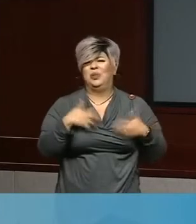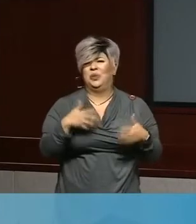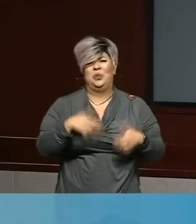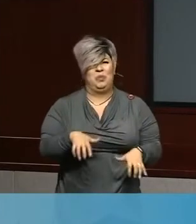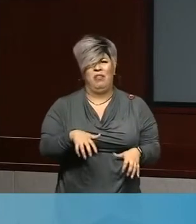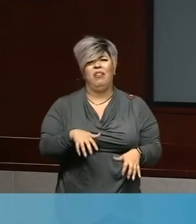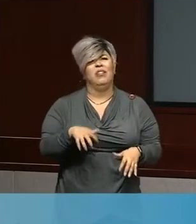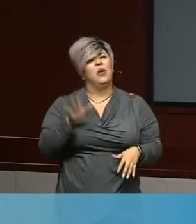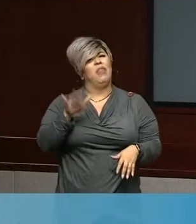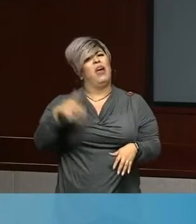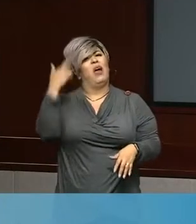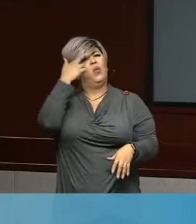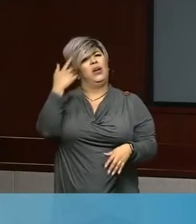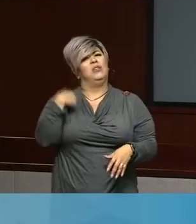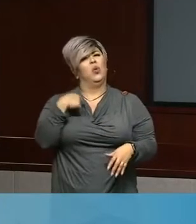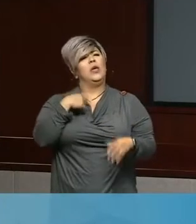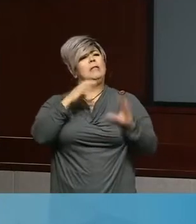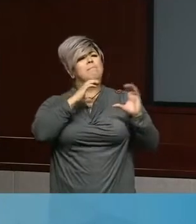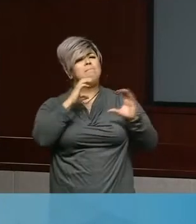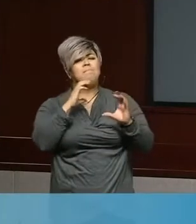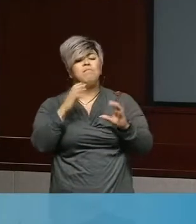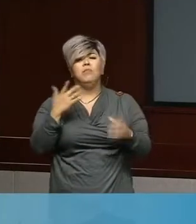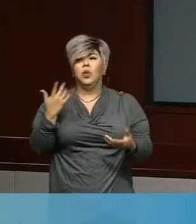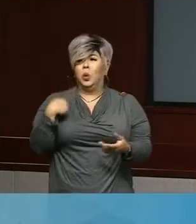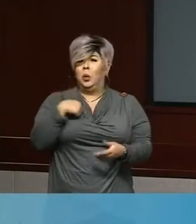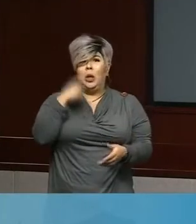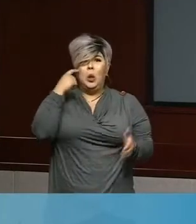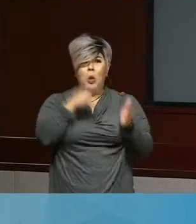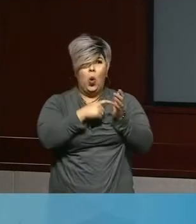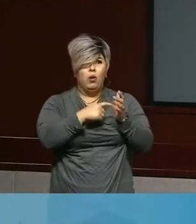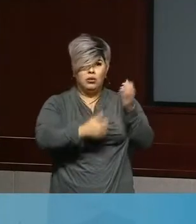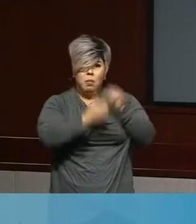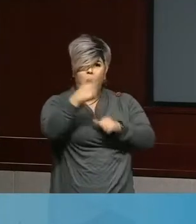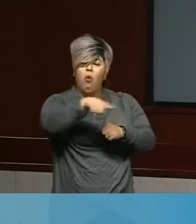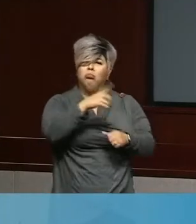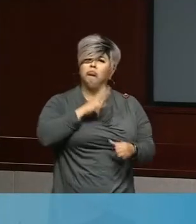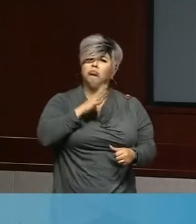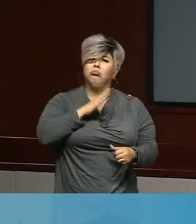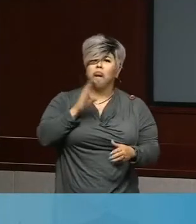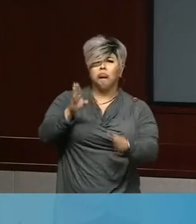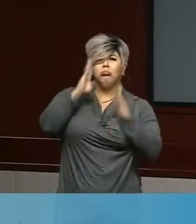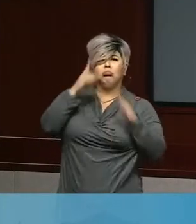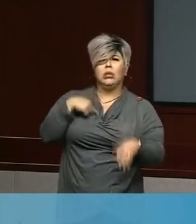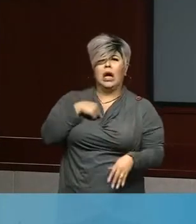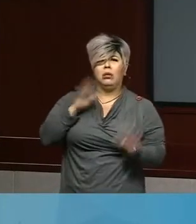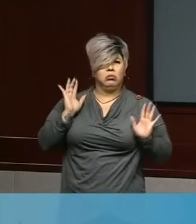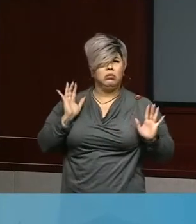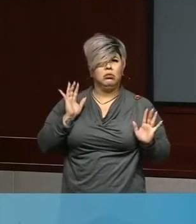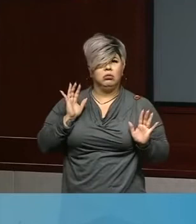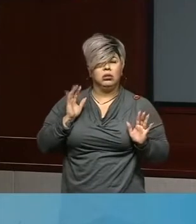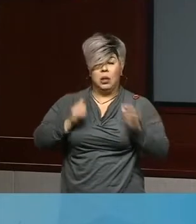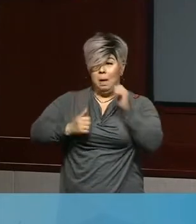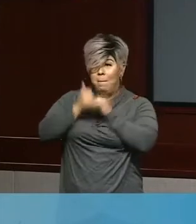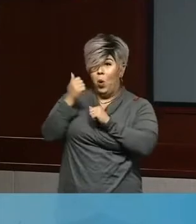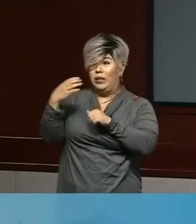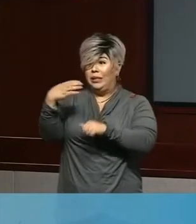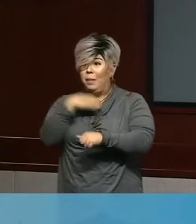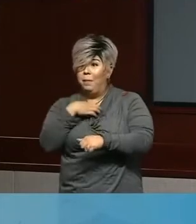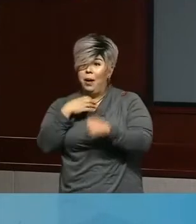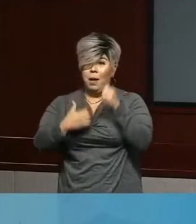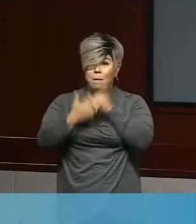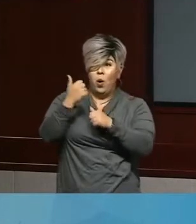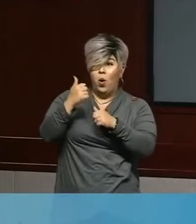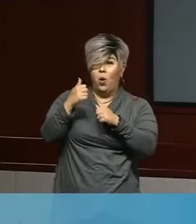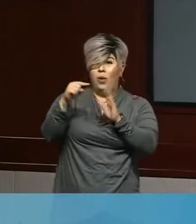efforts are working for the vast majority of complaints and places that we have to engage